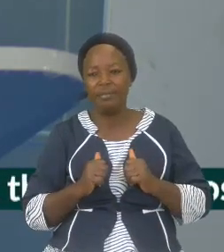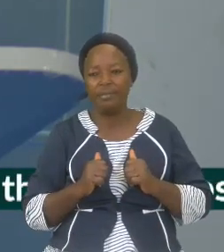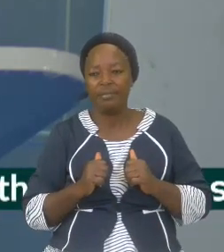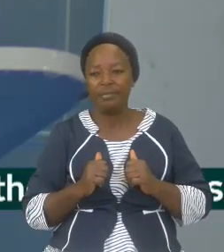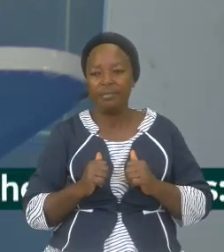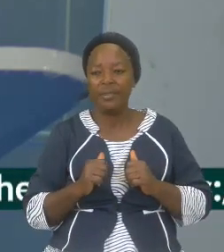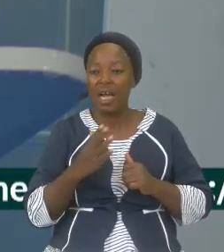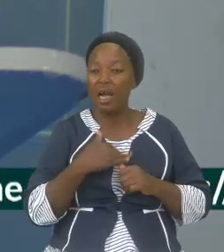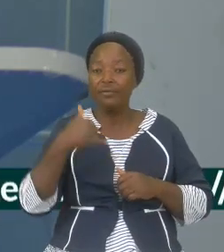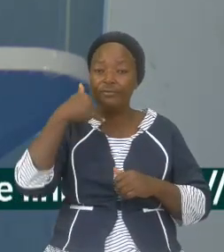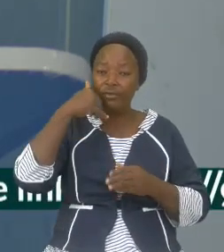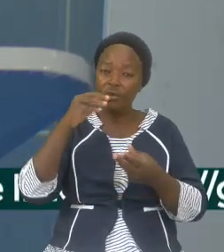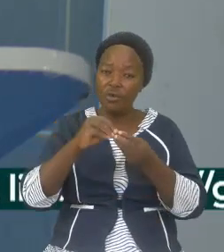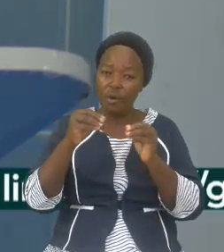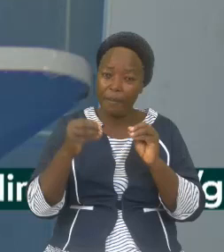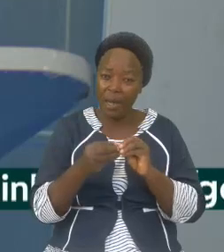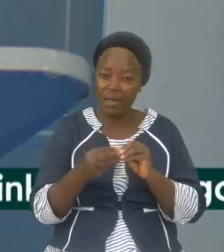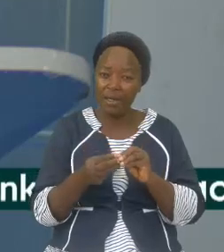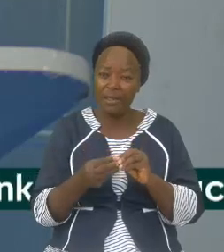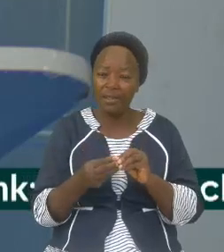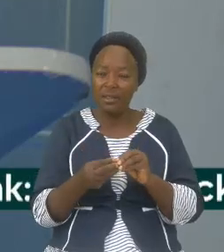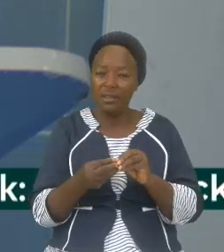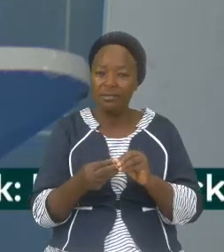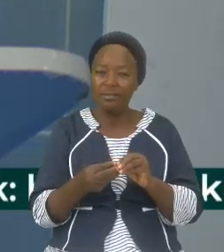and phone number, contact phone number.